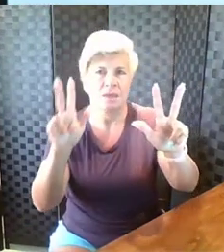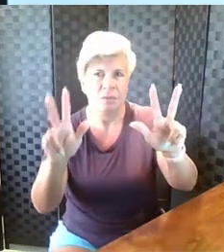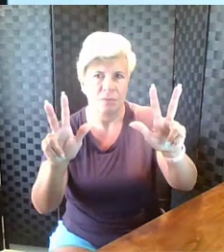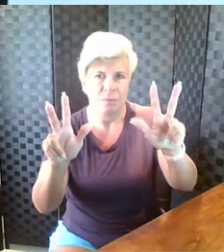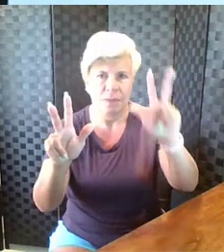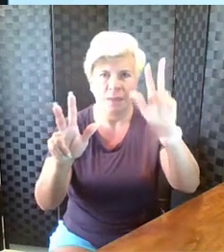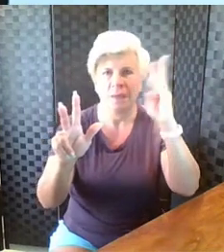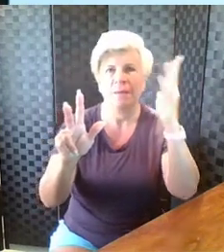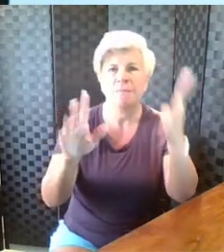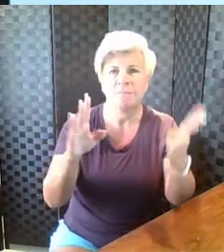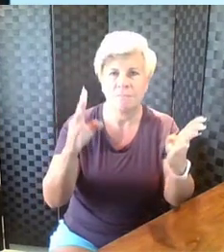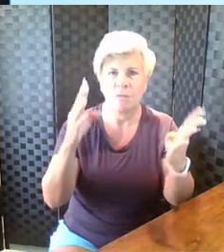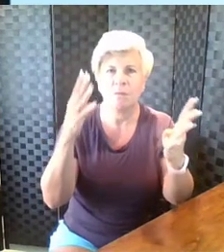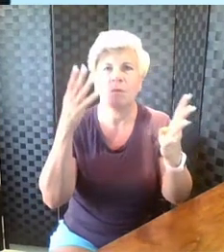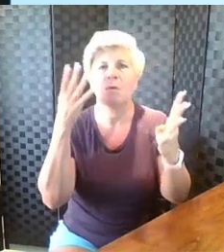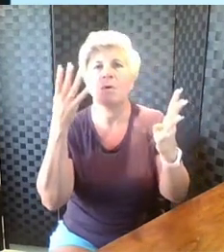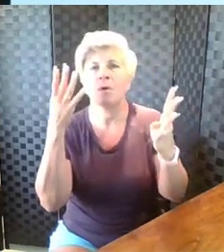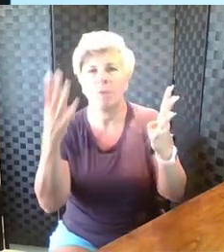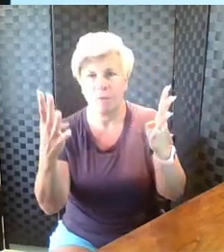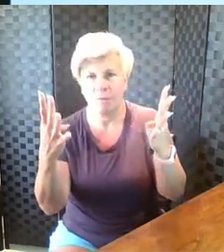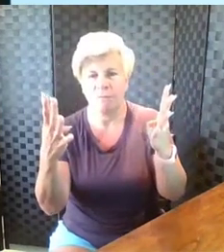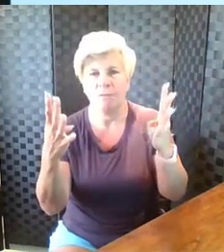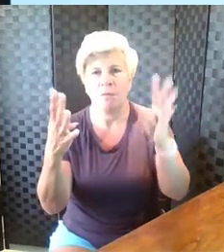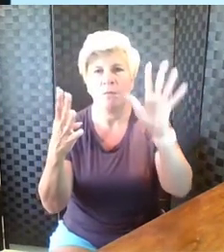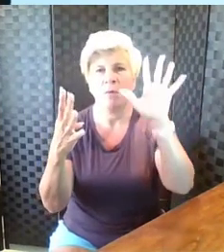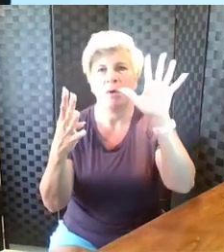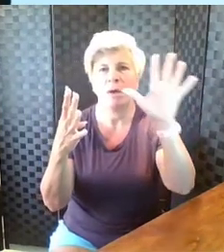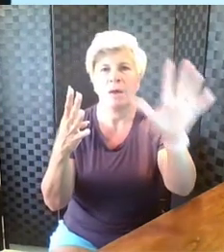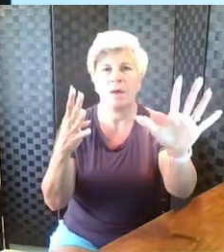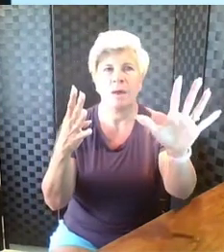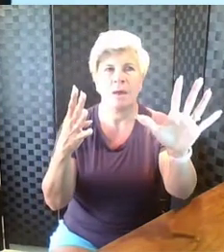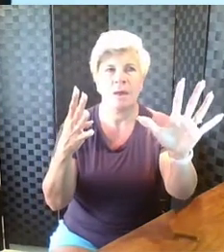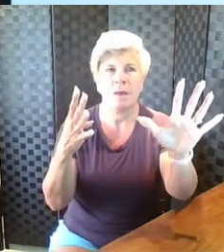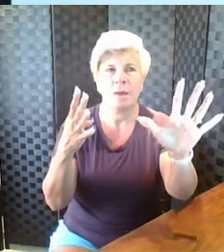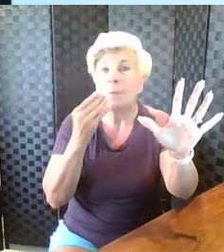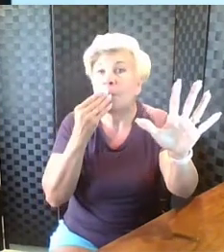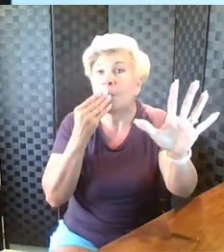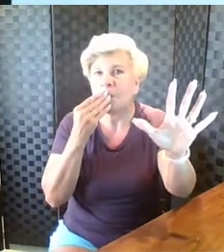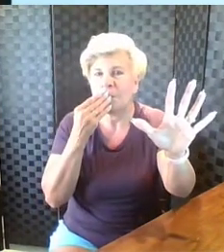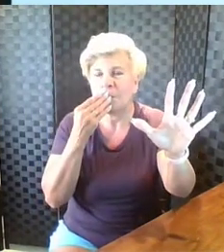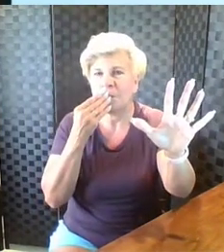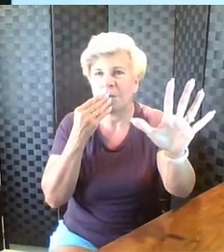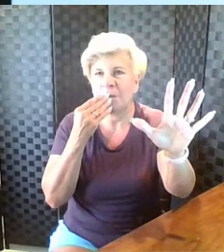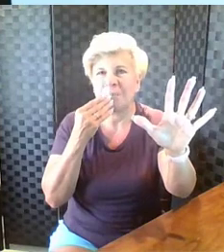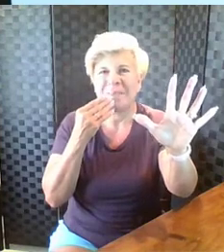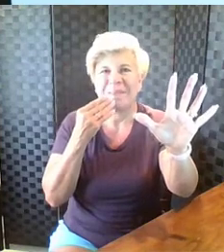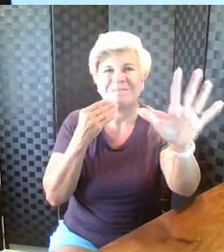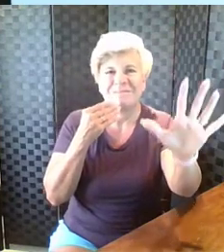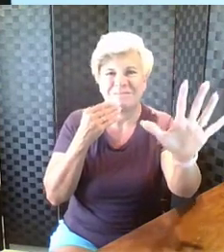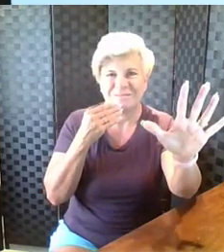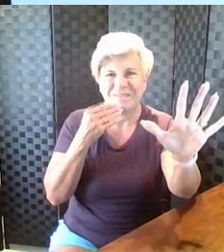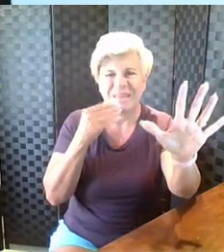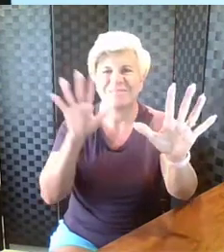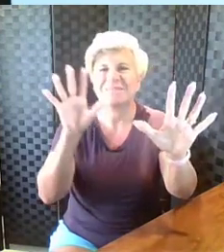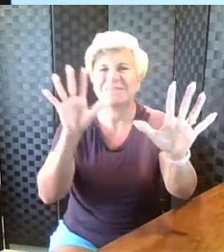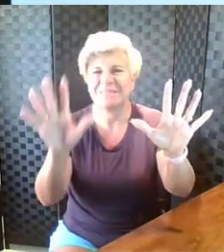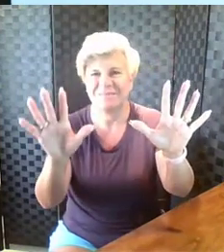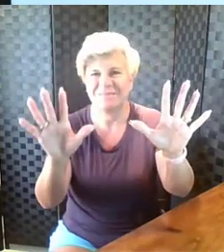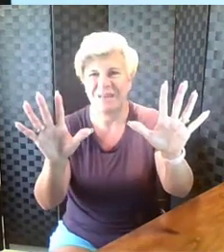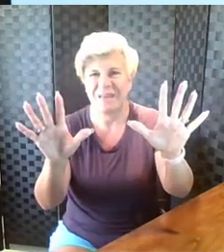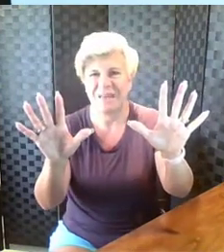3, 3, 4, 4, 4,